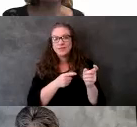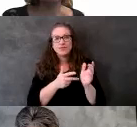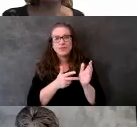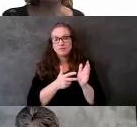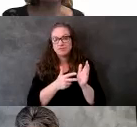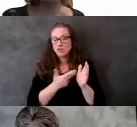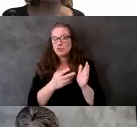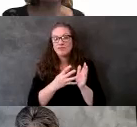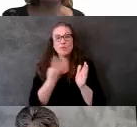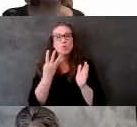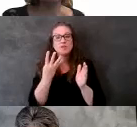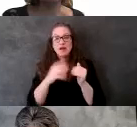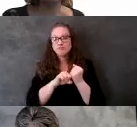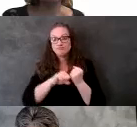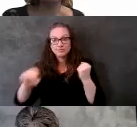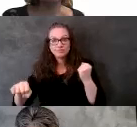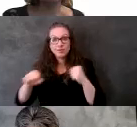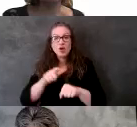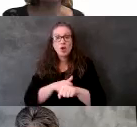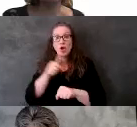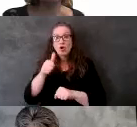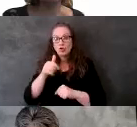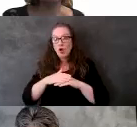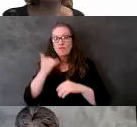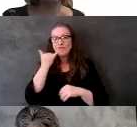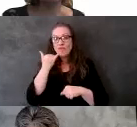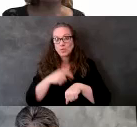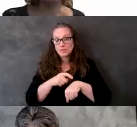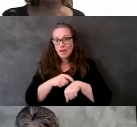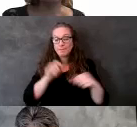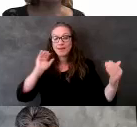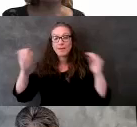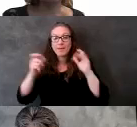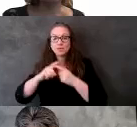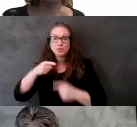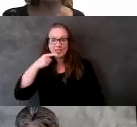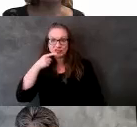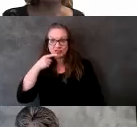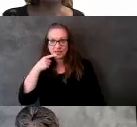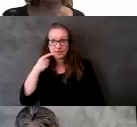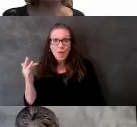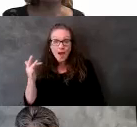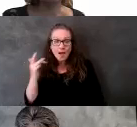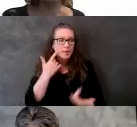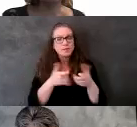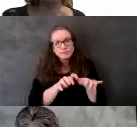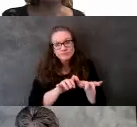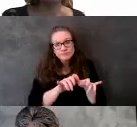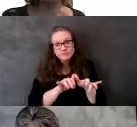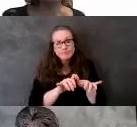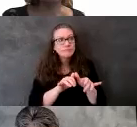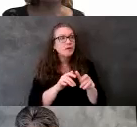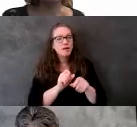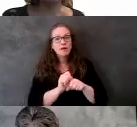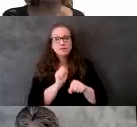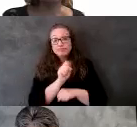time for phone communication compared with hearing callers, because it takes that amount